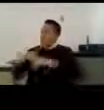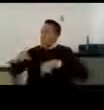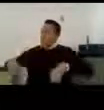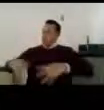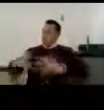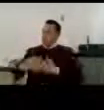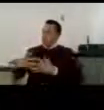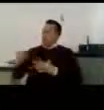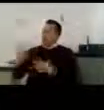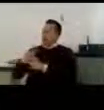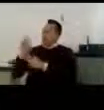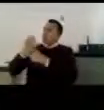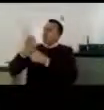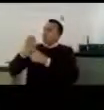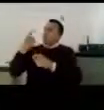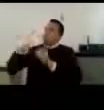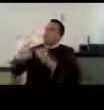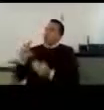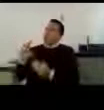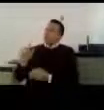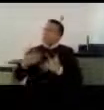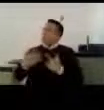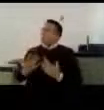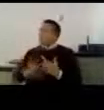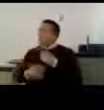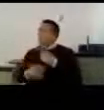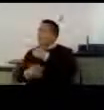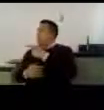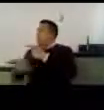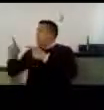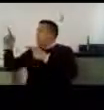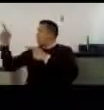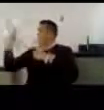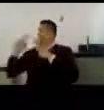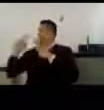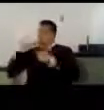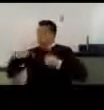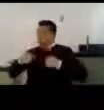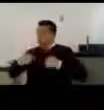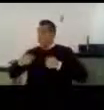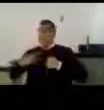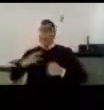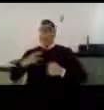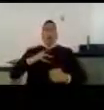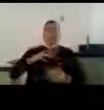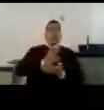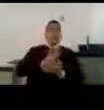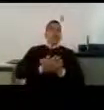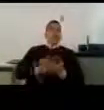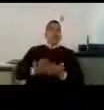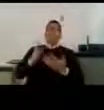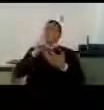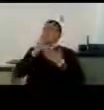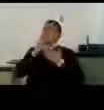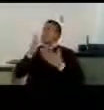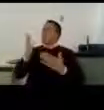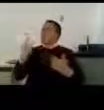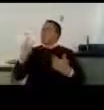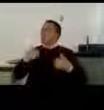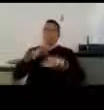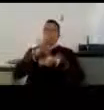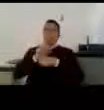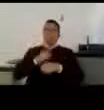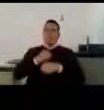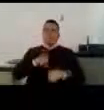America's history from the past? I would be happy to. Thank you. Are you running slides for me? Yes. Yes. Oh, how nice. Thank you. I'm